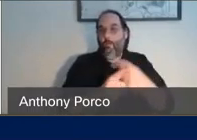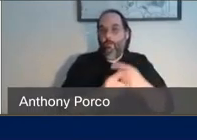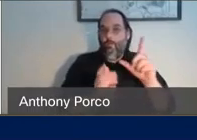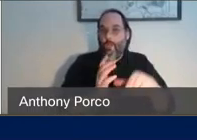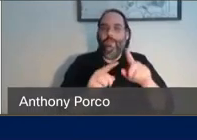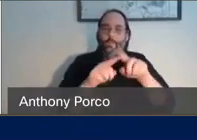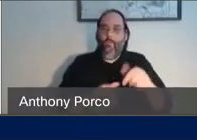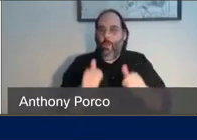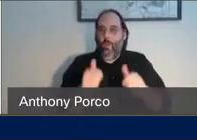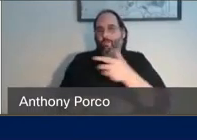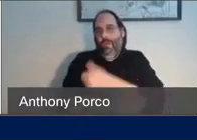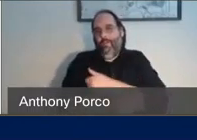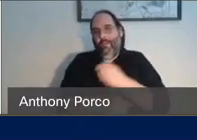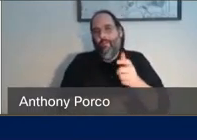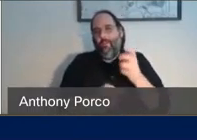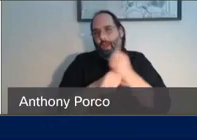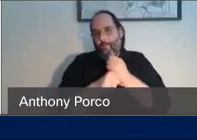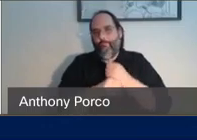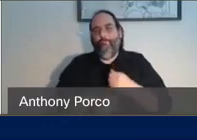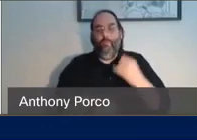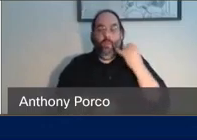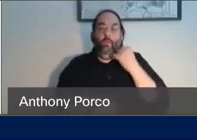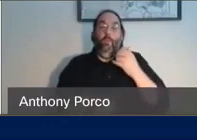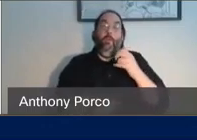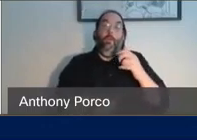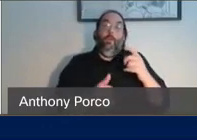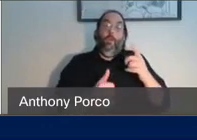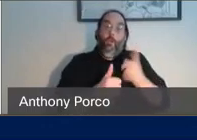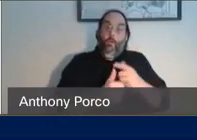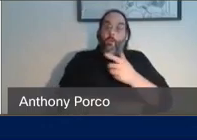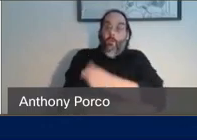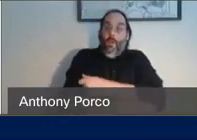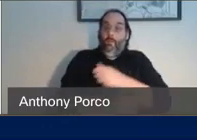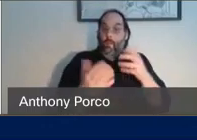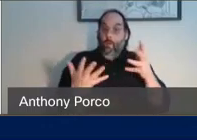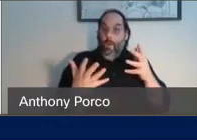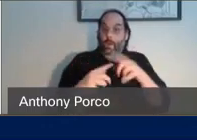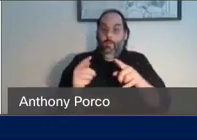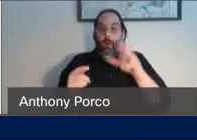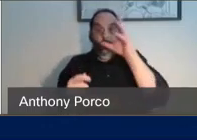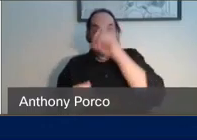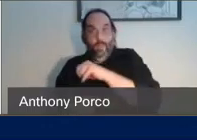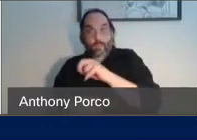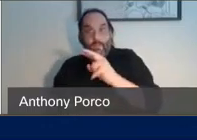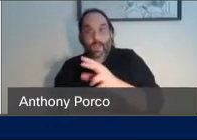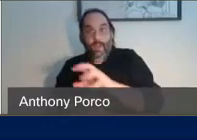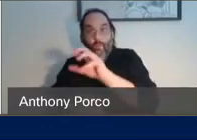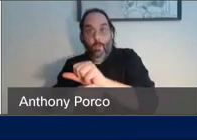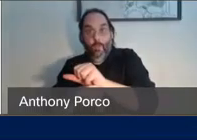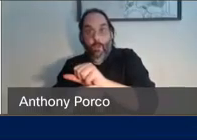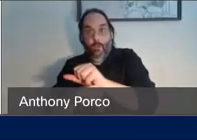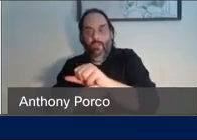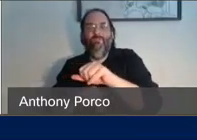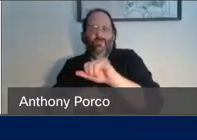on the vaccine. If you received your first vaccine already, but you missed your second appointment, you should get